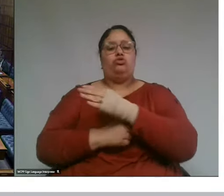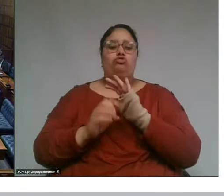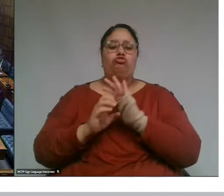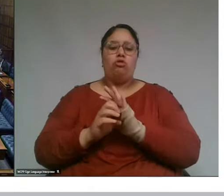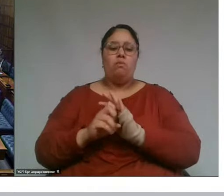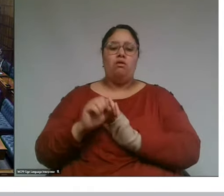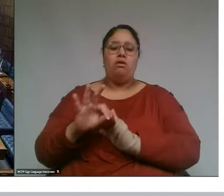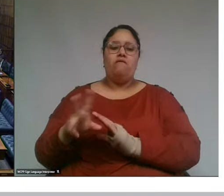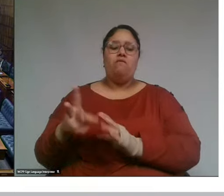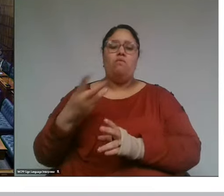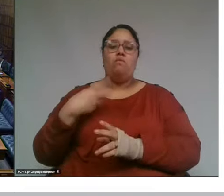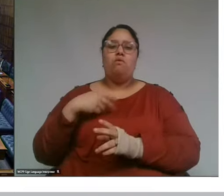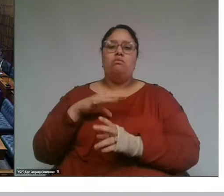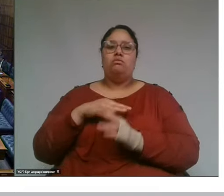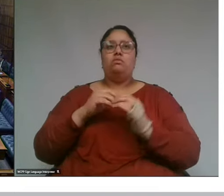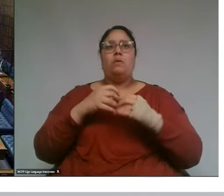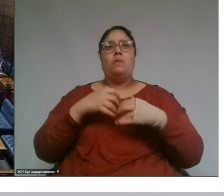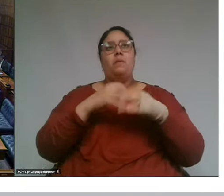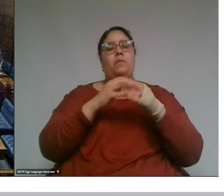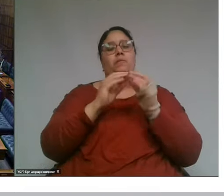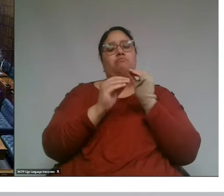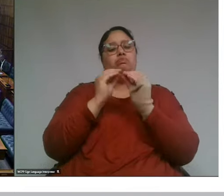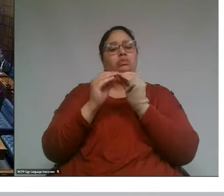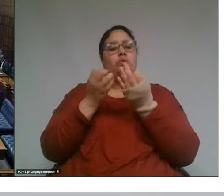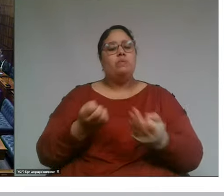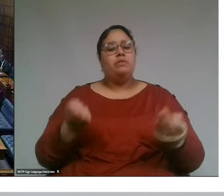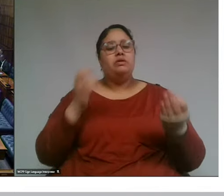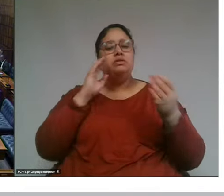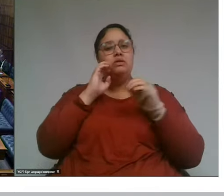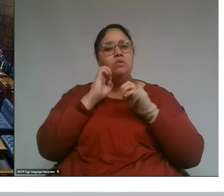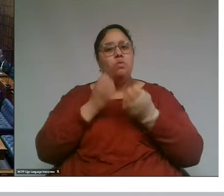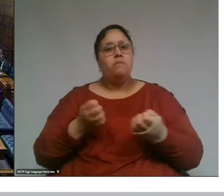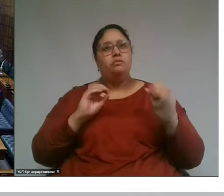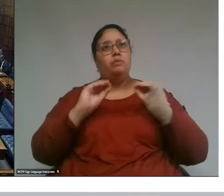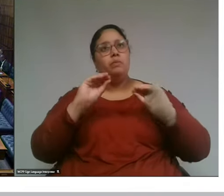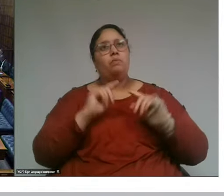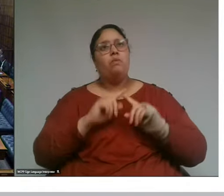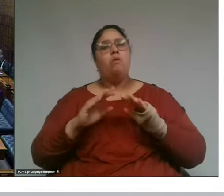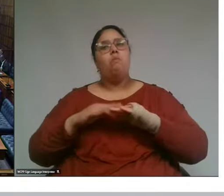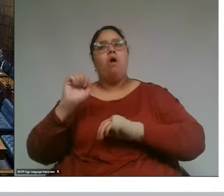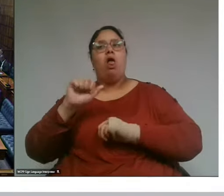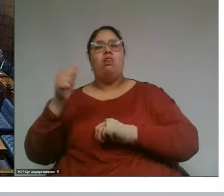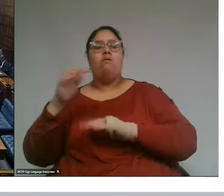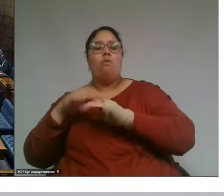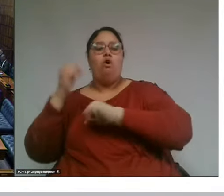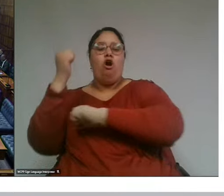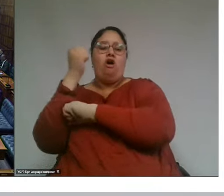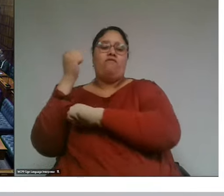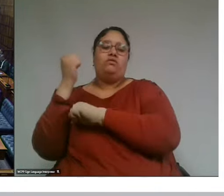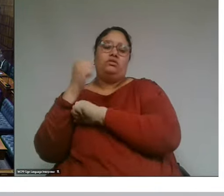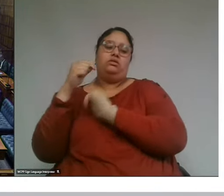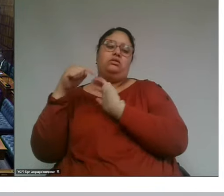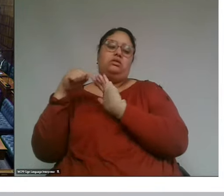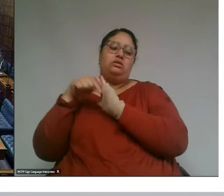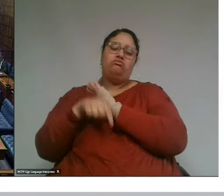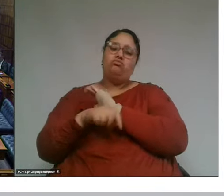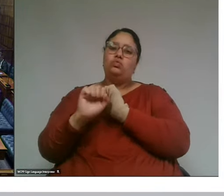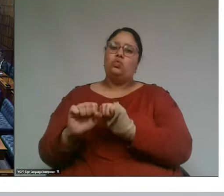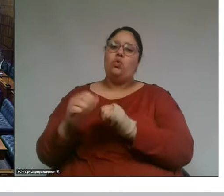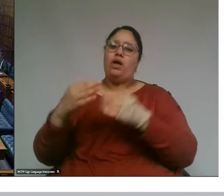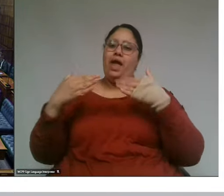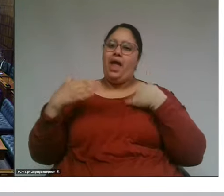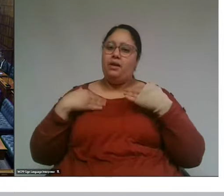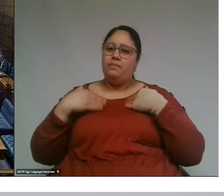you want to install heavy Manufacturing equipment others might be more office intensive uh